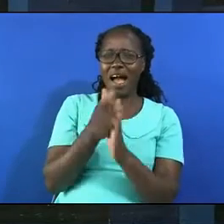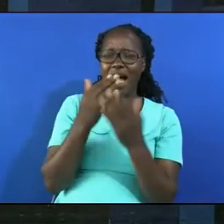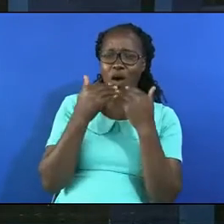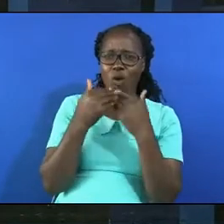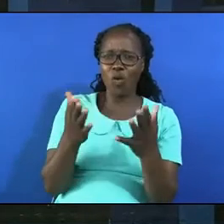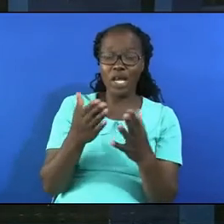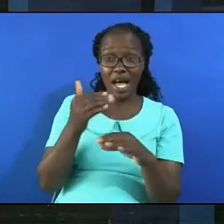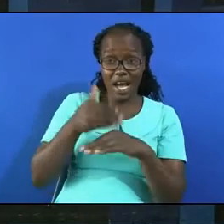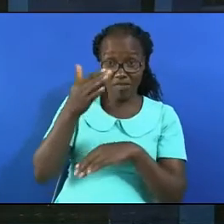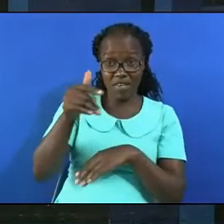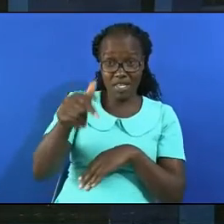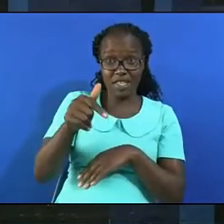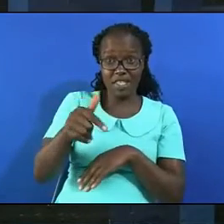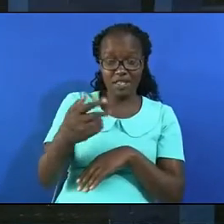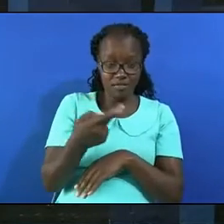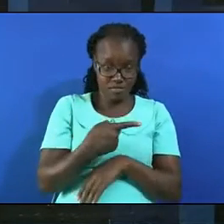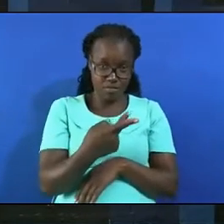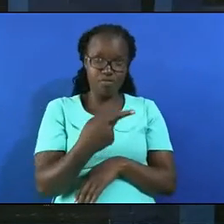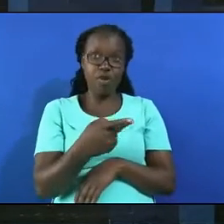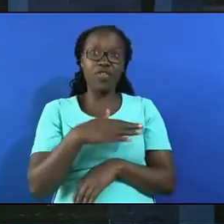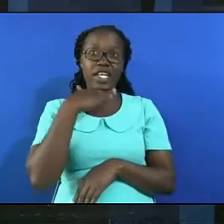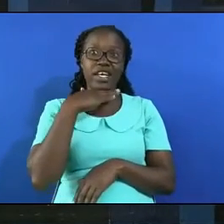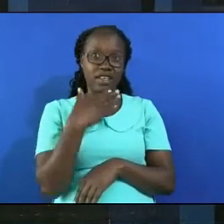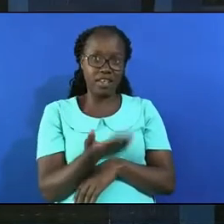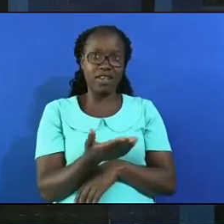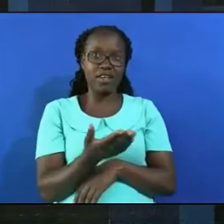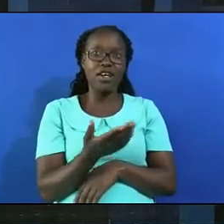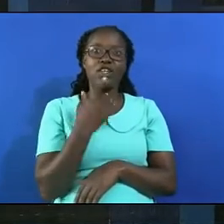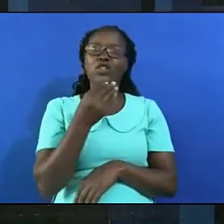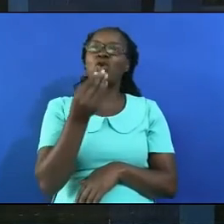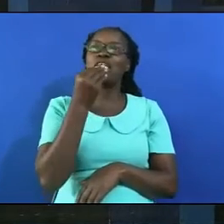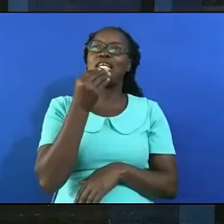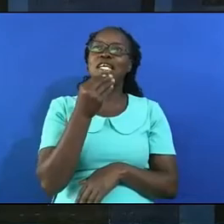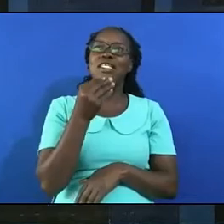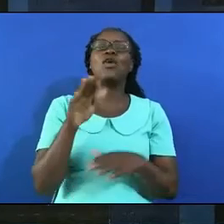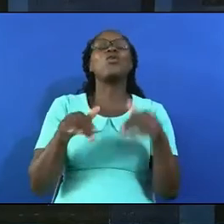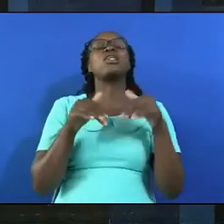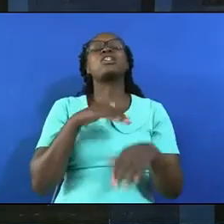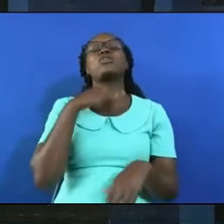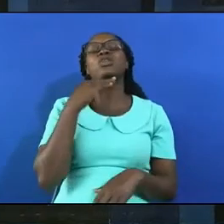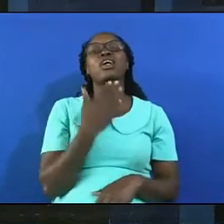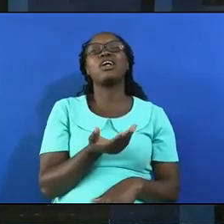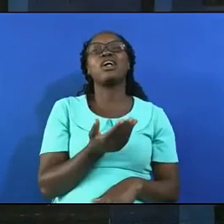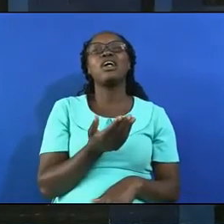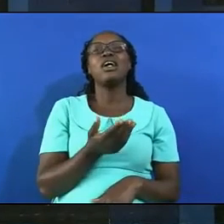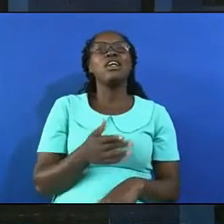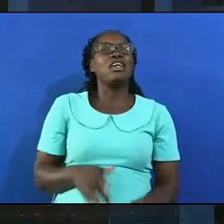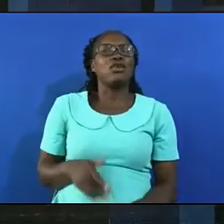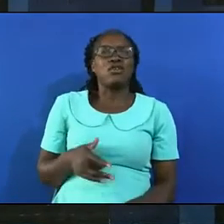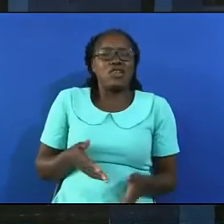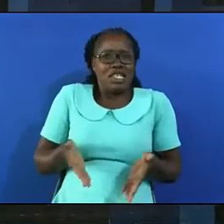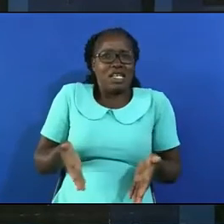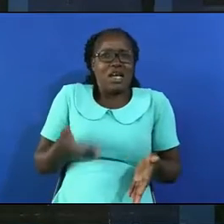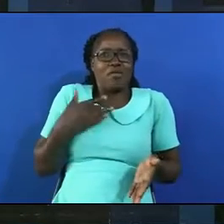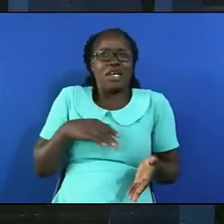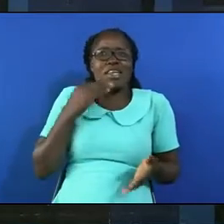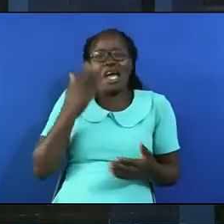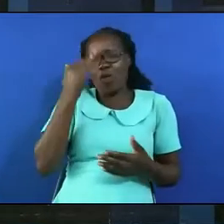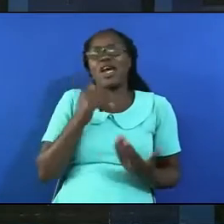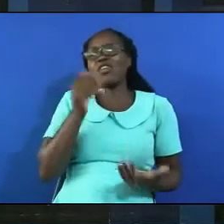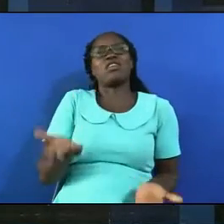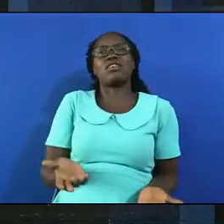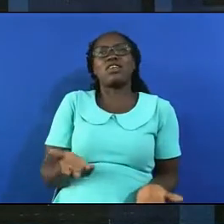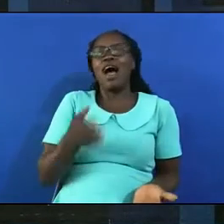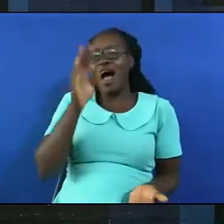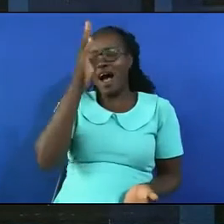know after this, the two of us are dying. And he ate, waiting to die. He was even feeling, why am I not dying?